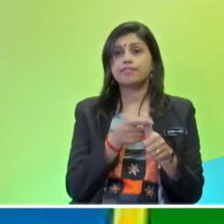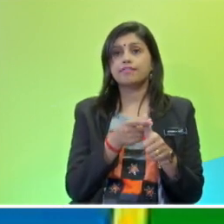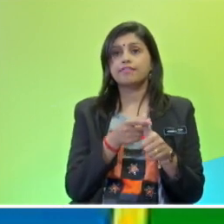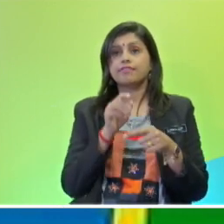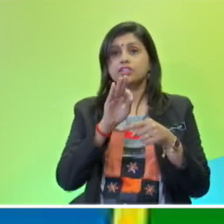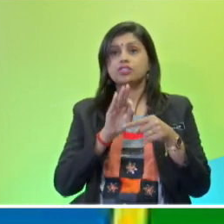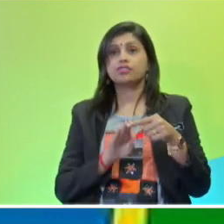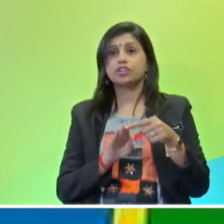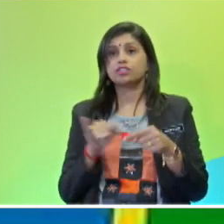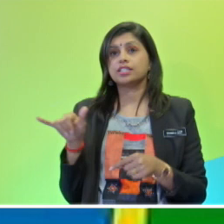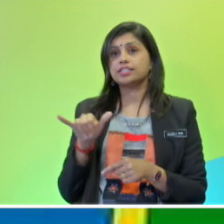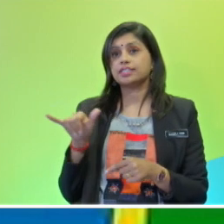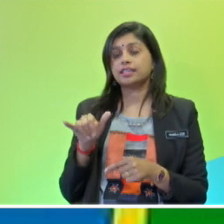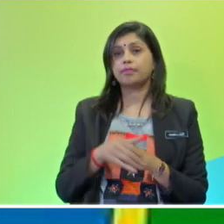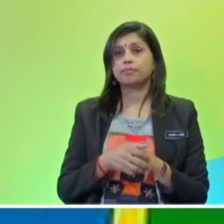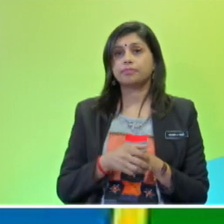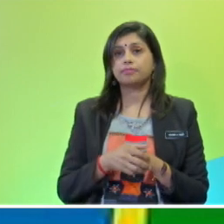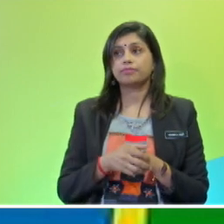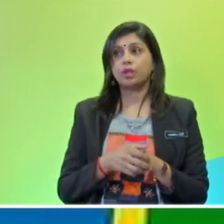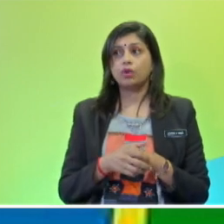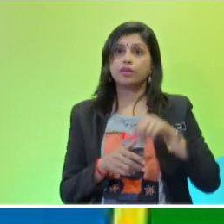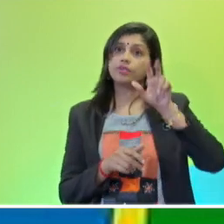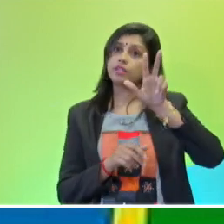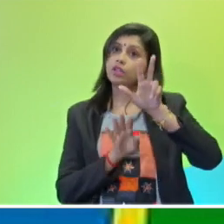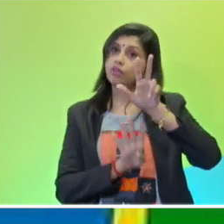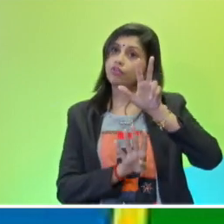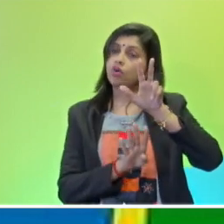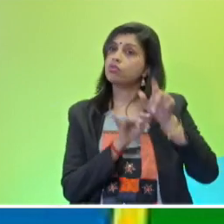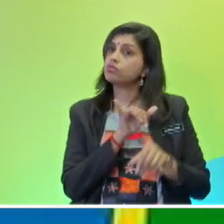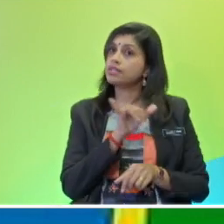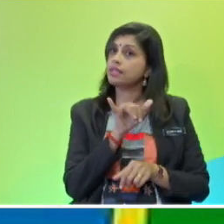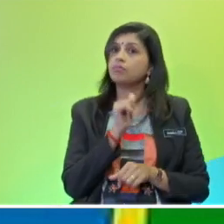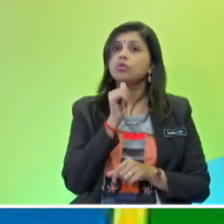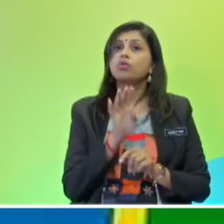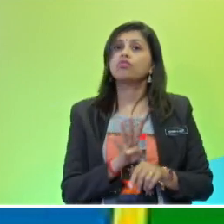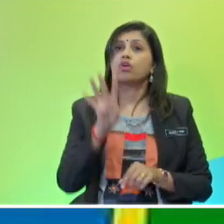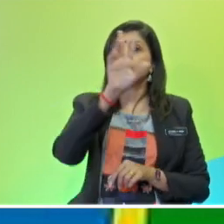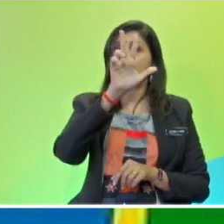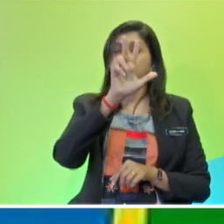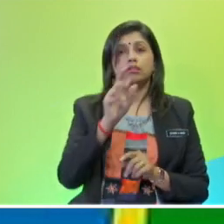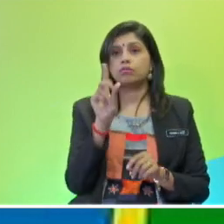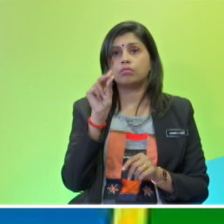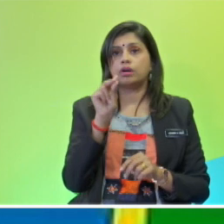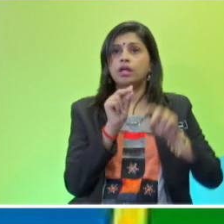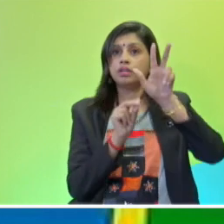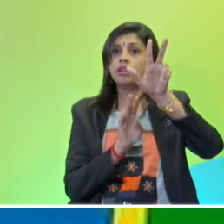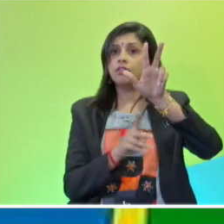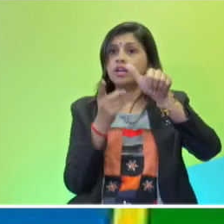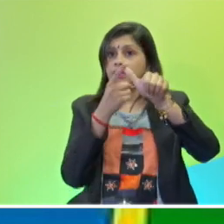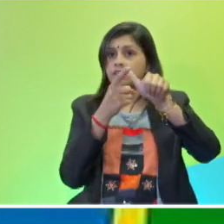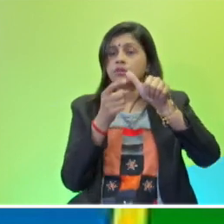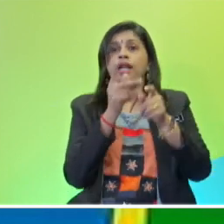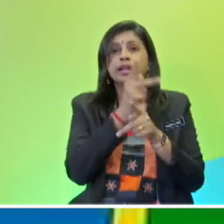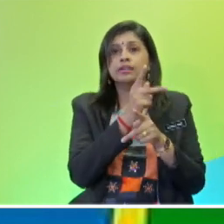we keep the same. That means we shouldn't do anything changes on that. Yep. Okay, second is what? we change the operation from Yes. Before